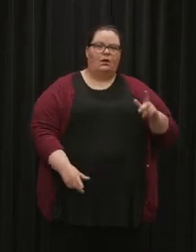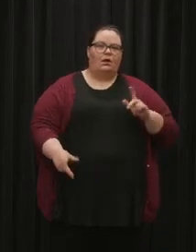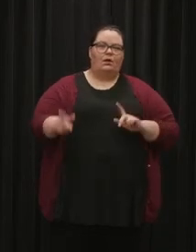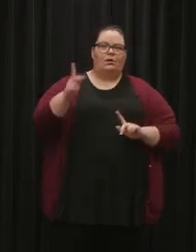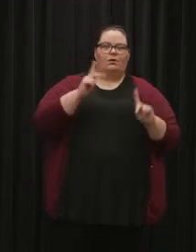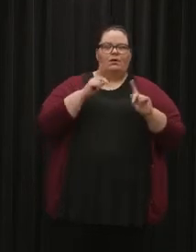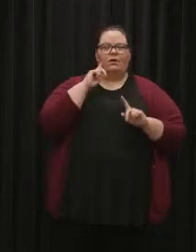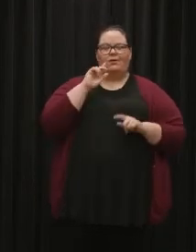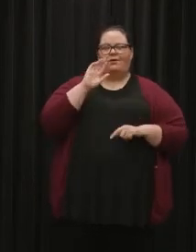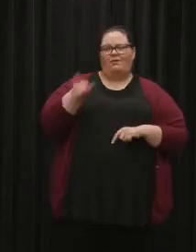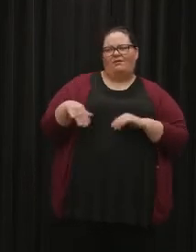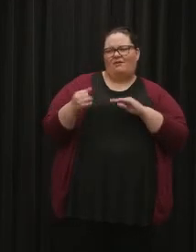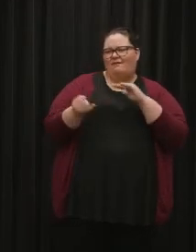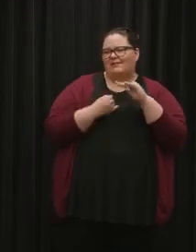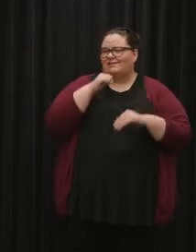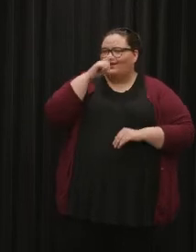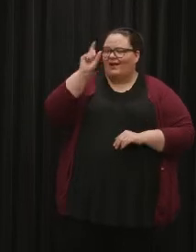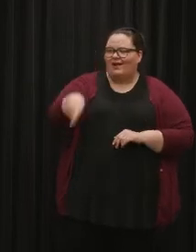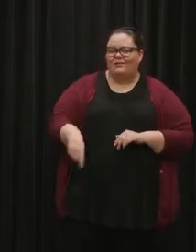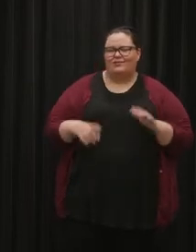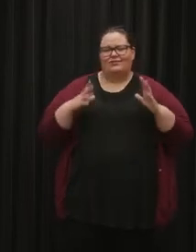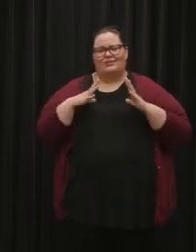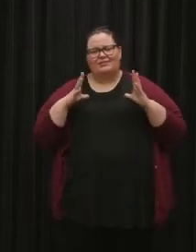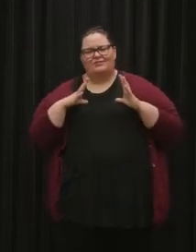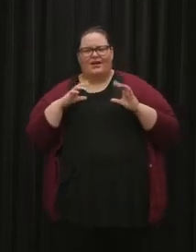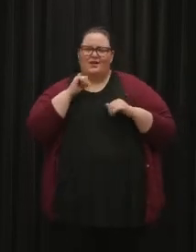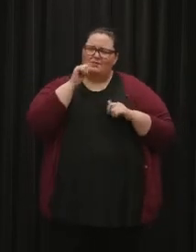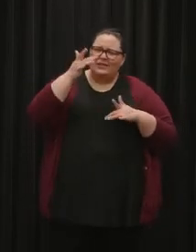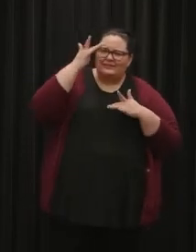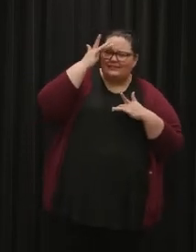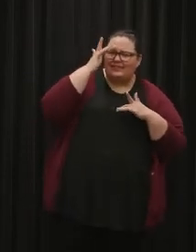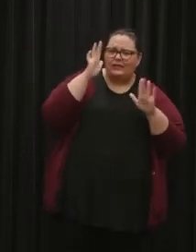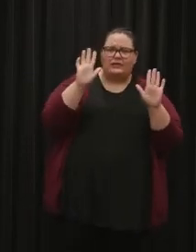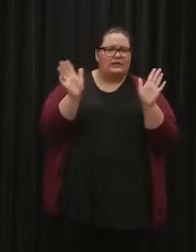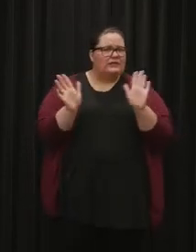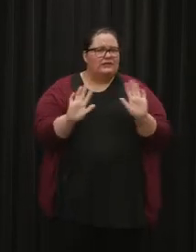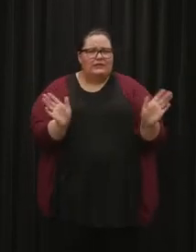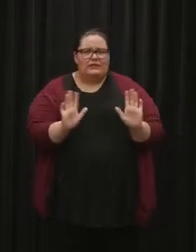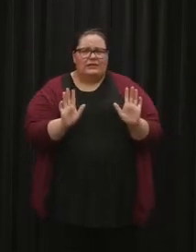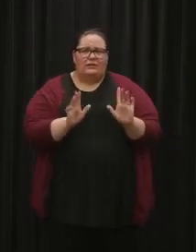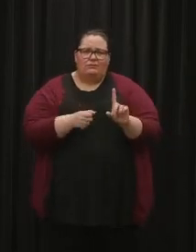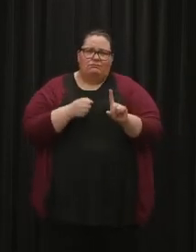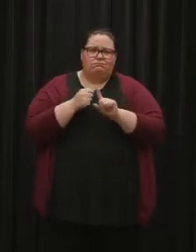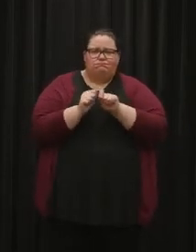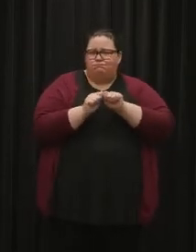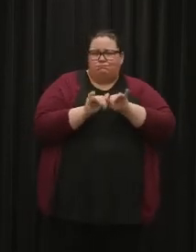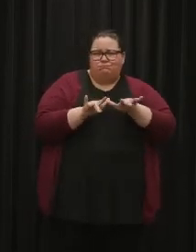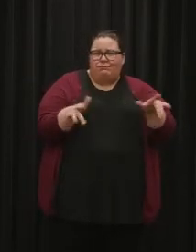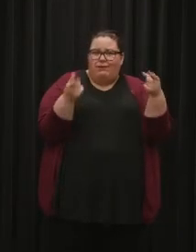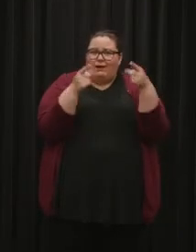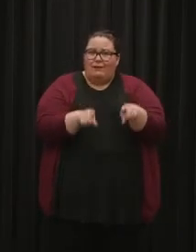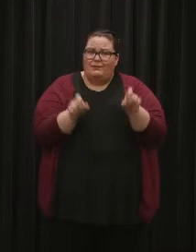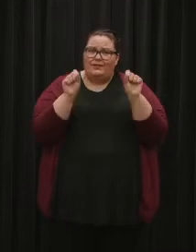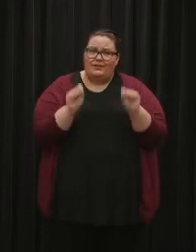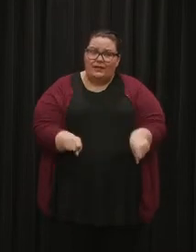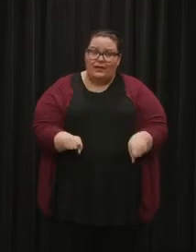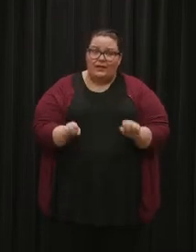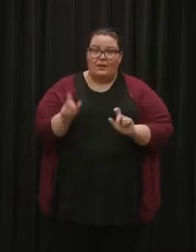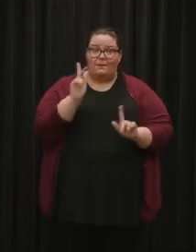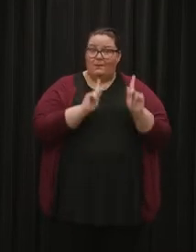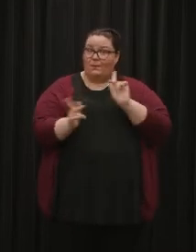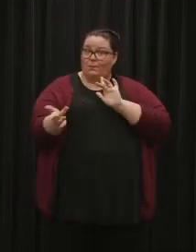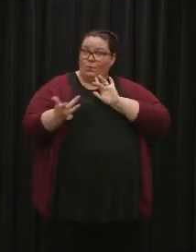Or disregarding measures altogether. We know from experience that this can result in tragedy. And again, I have had people